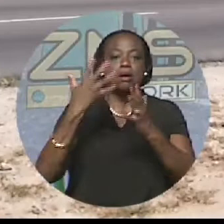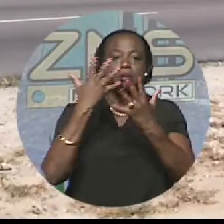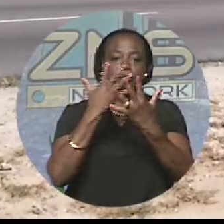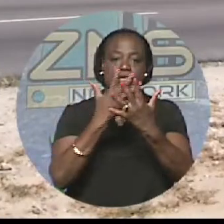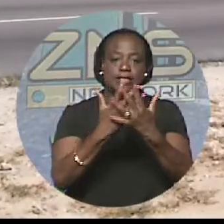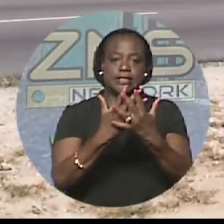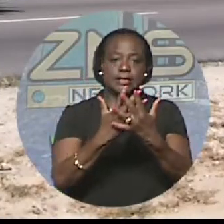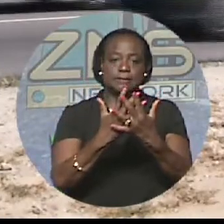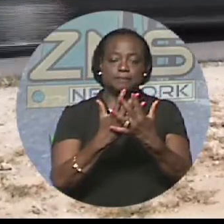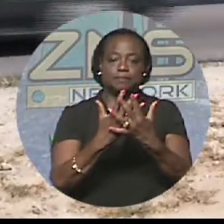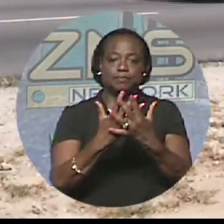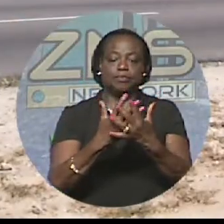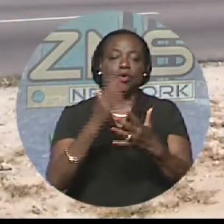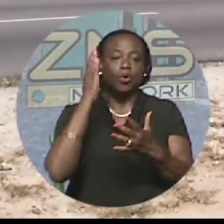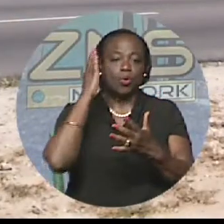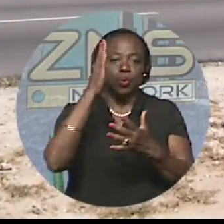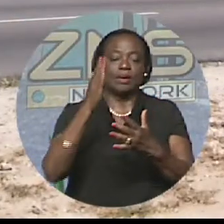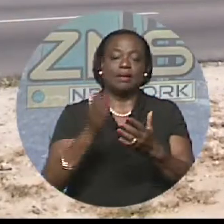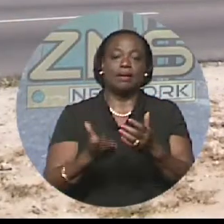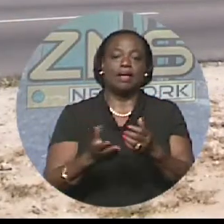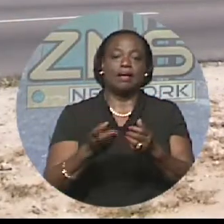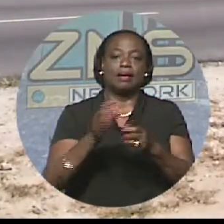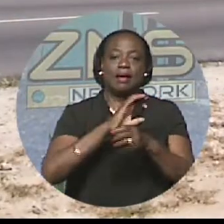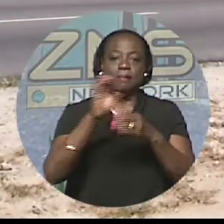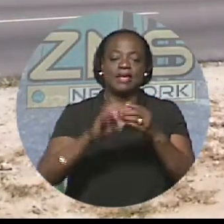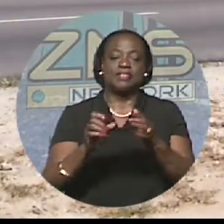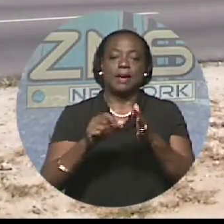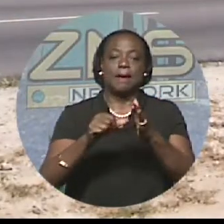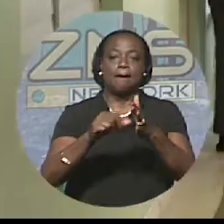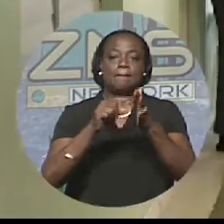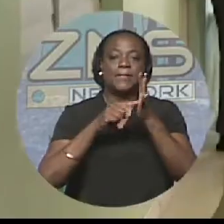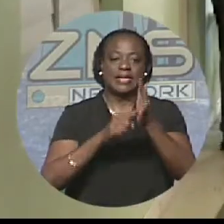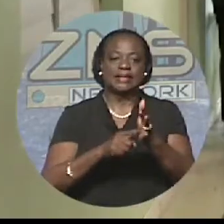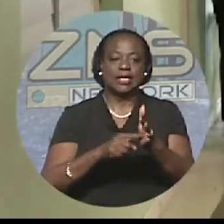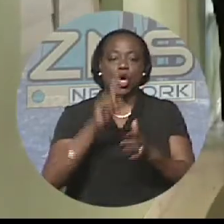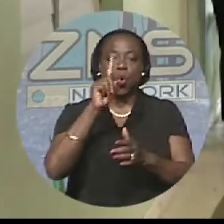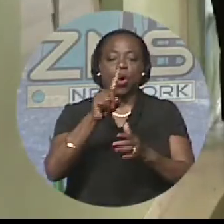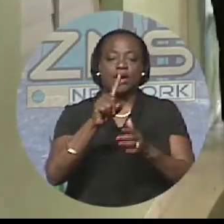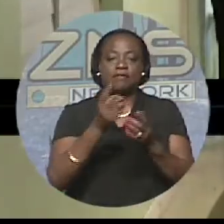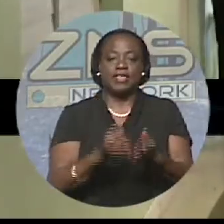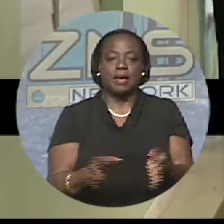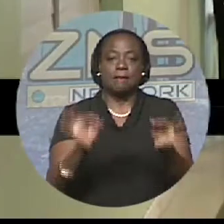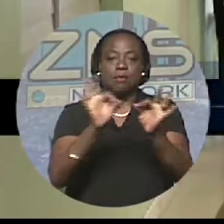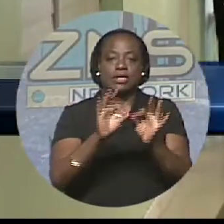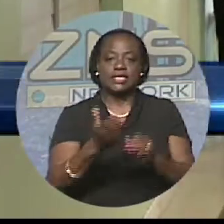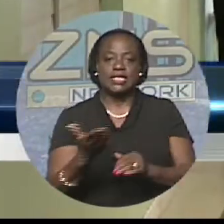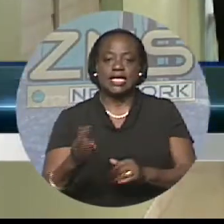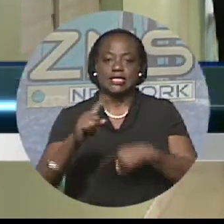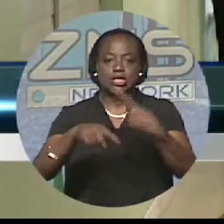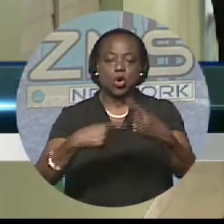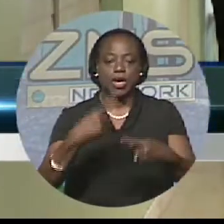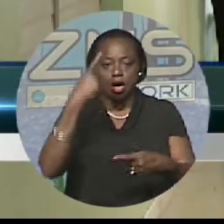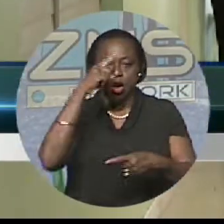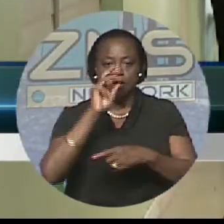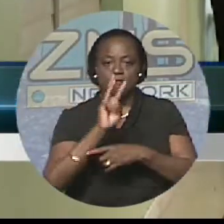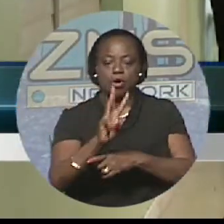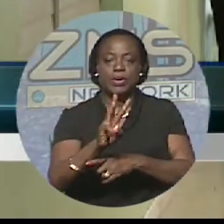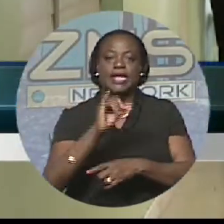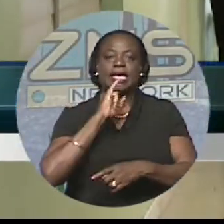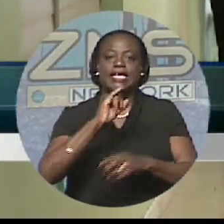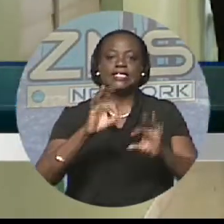of the correctional facility's mandate. One of the key components going forward, it's